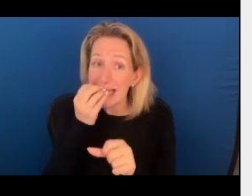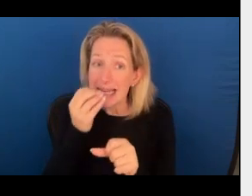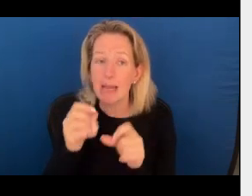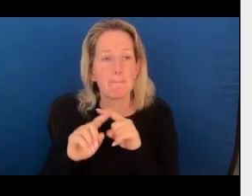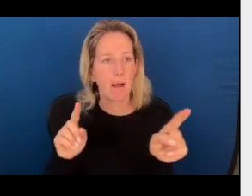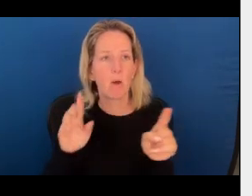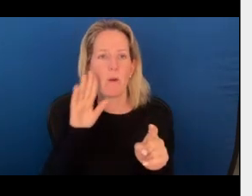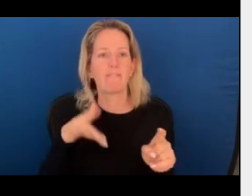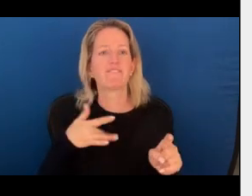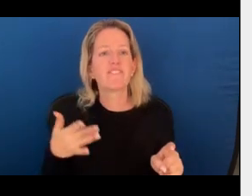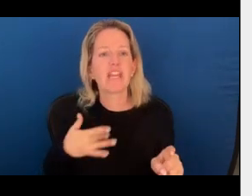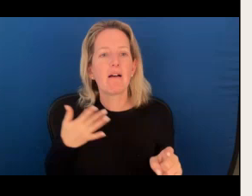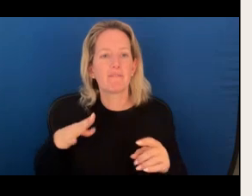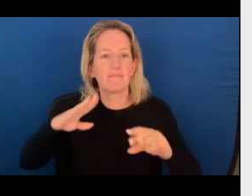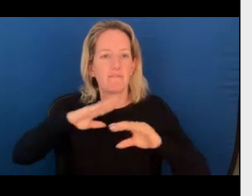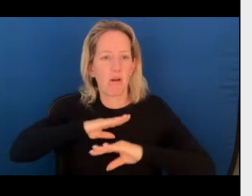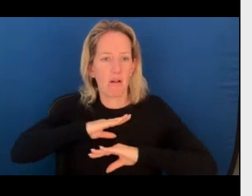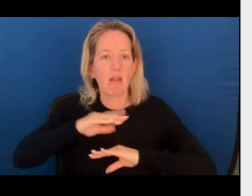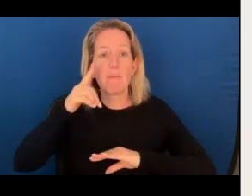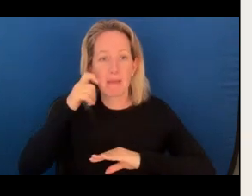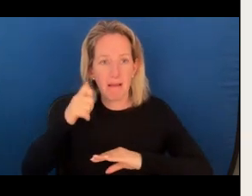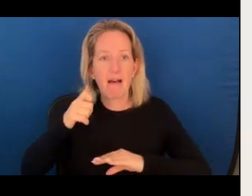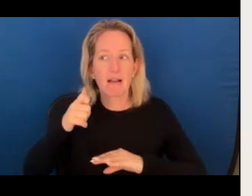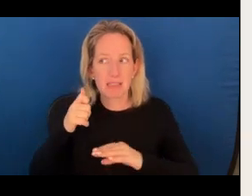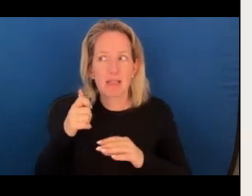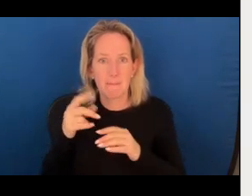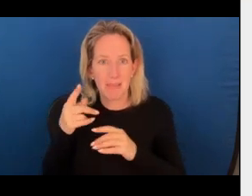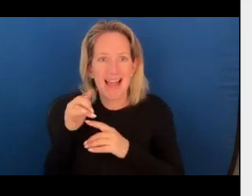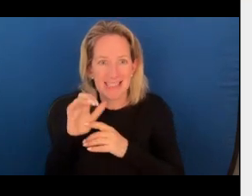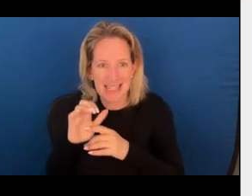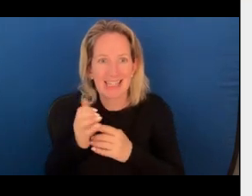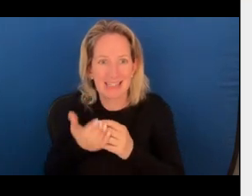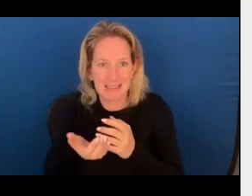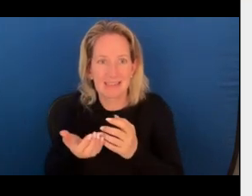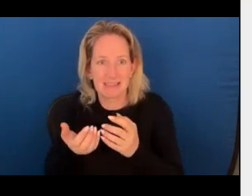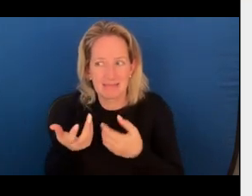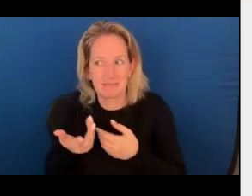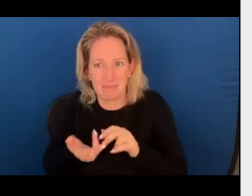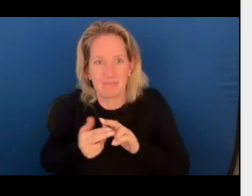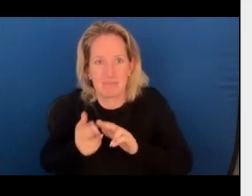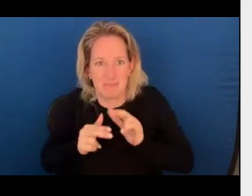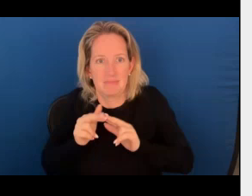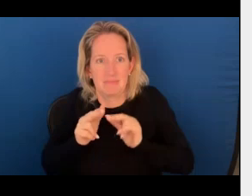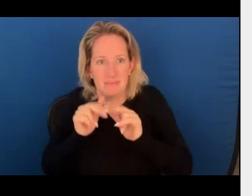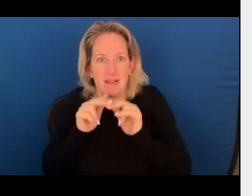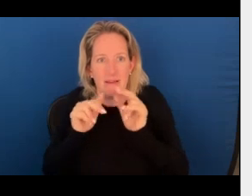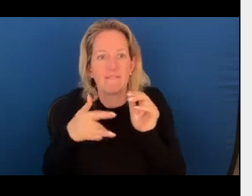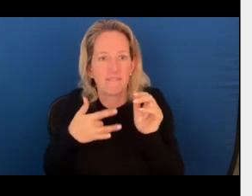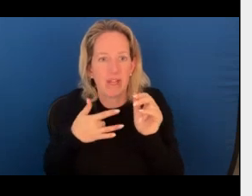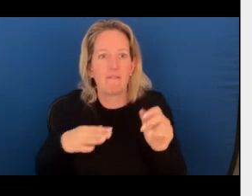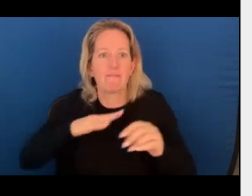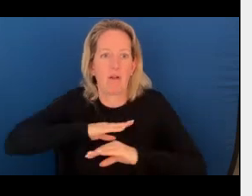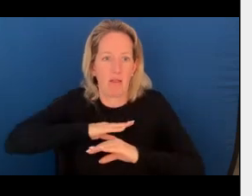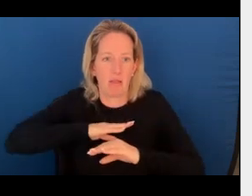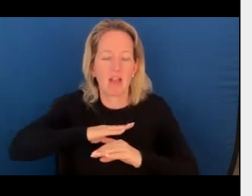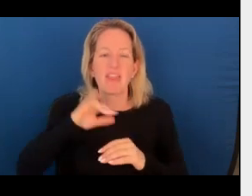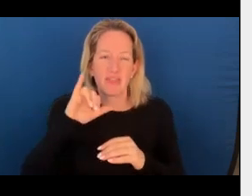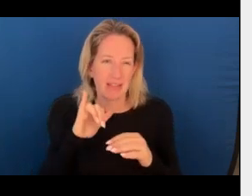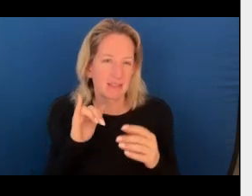plastics bioaccumulate, you have less room for food. So that's the genesis of that one. And then they do a silent auction where they